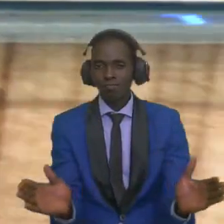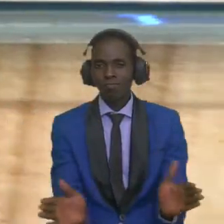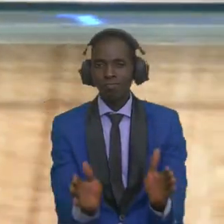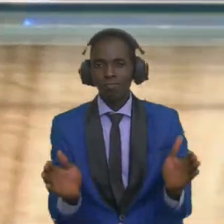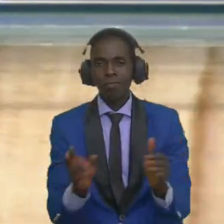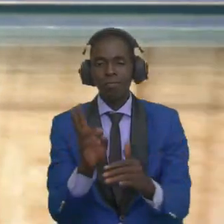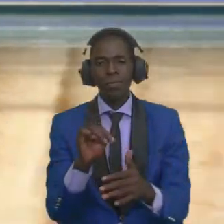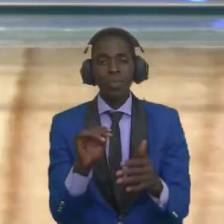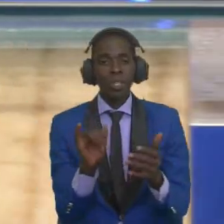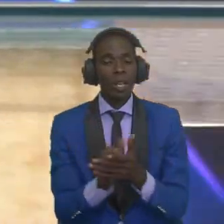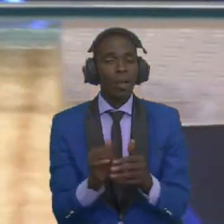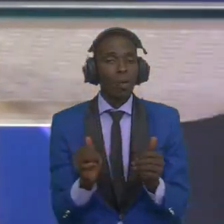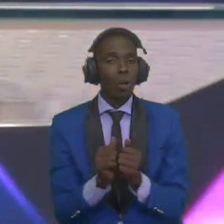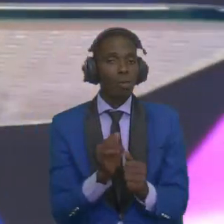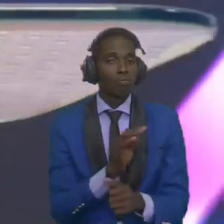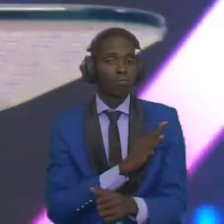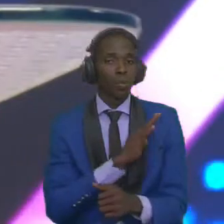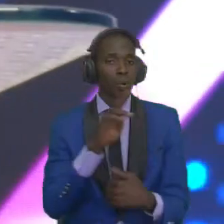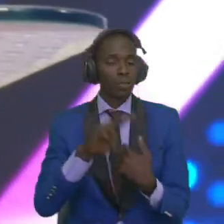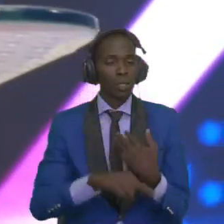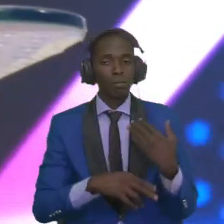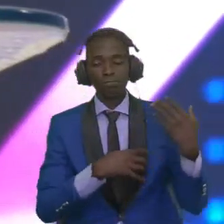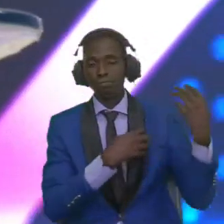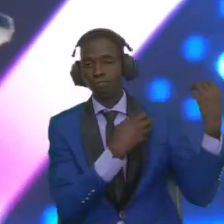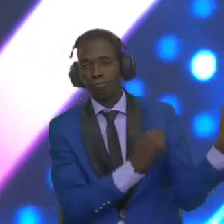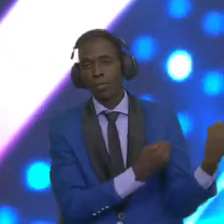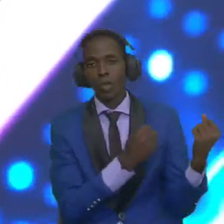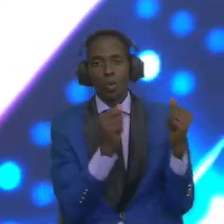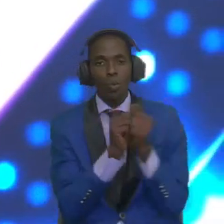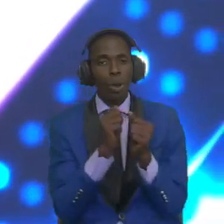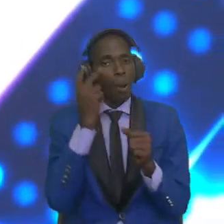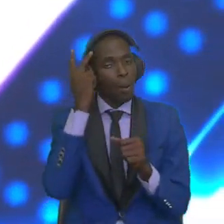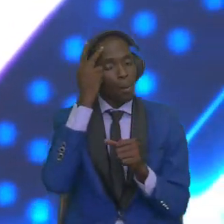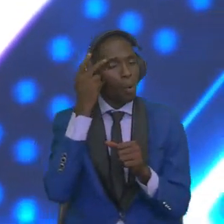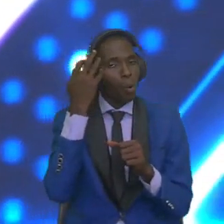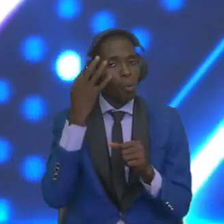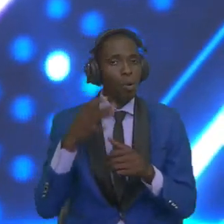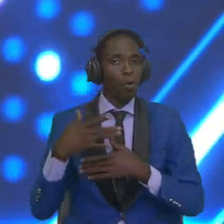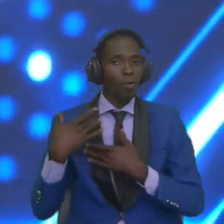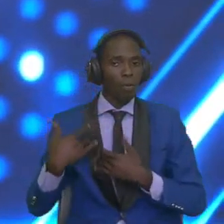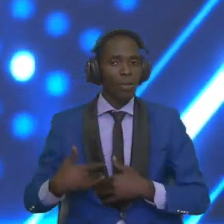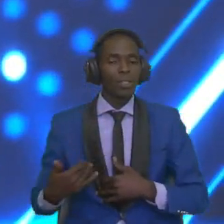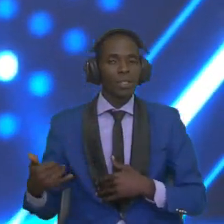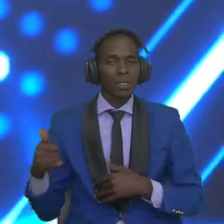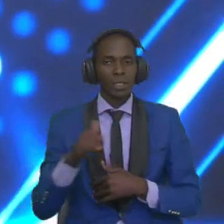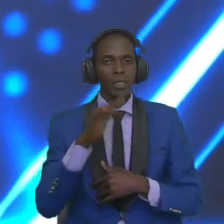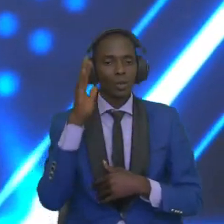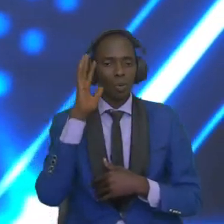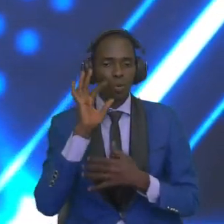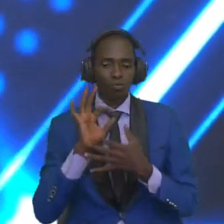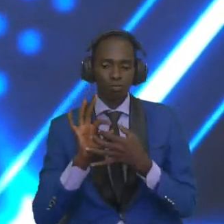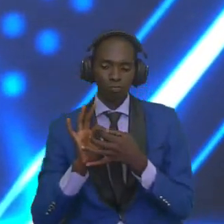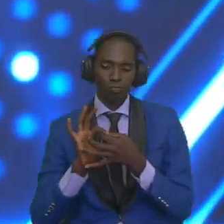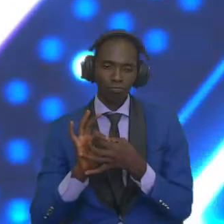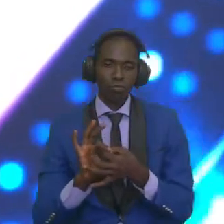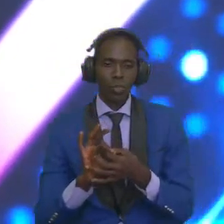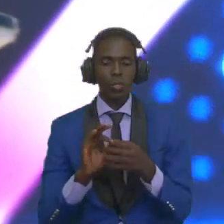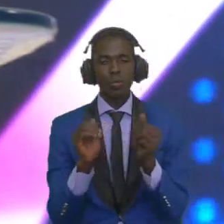with boldness and with a purpose of heart, they were cleave unto the